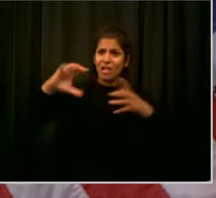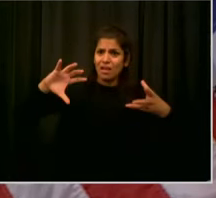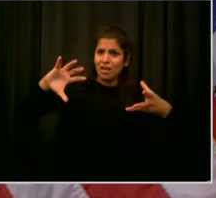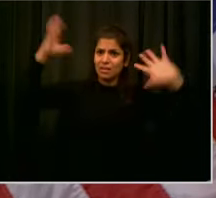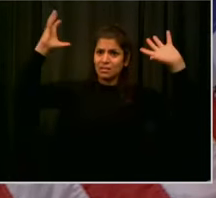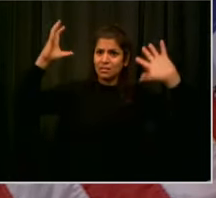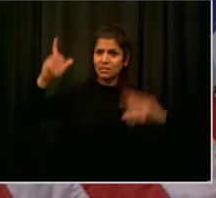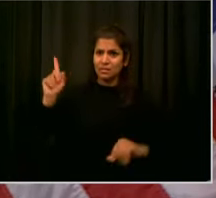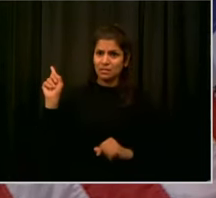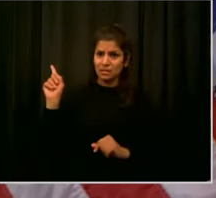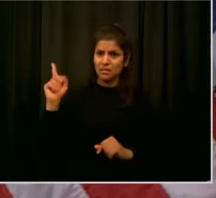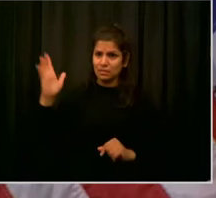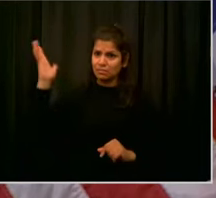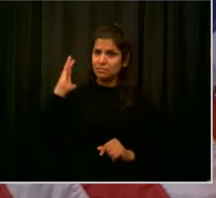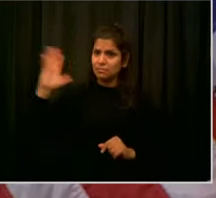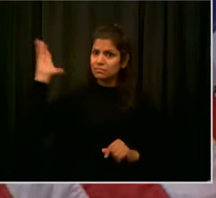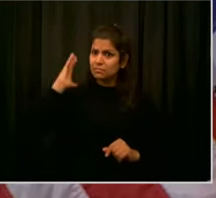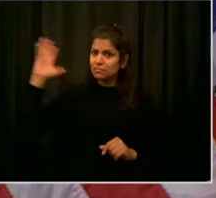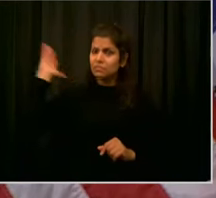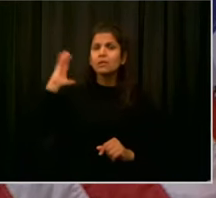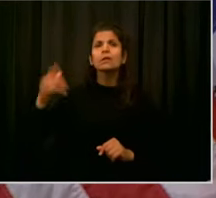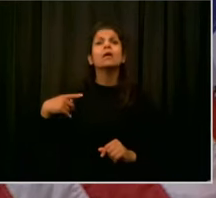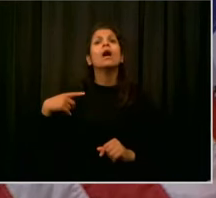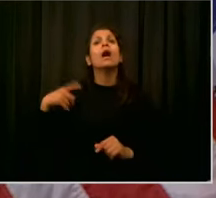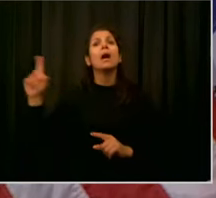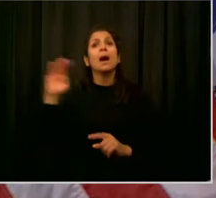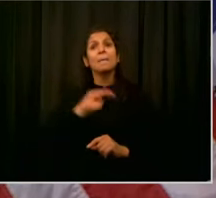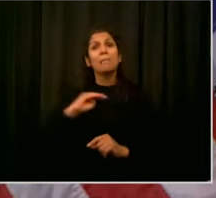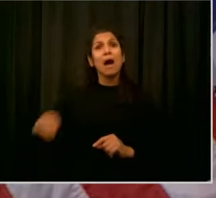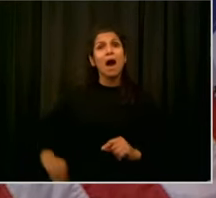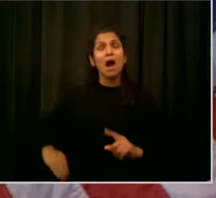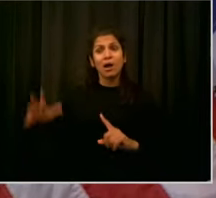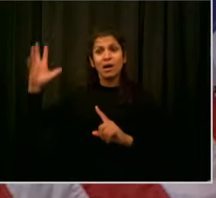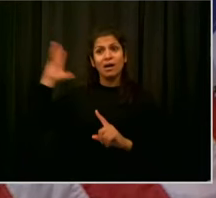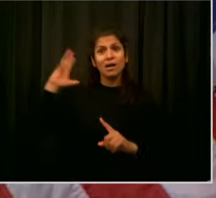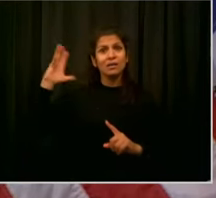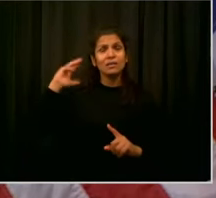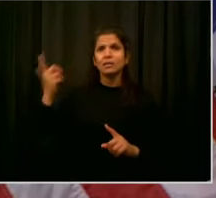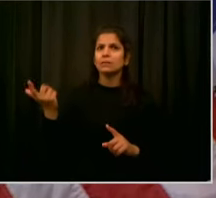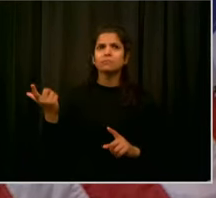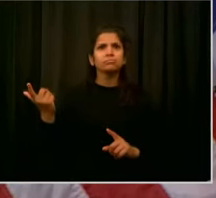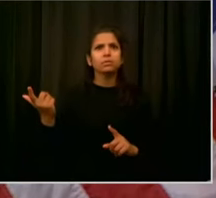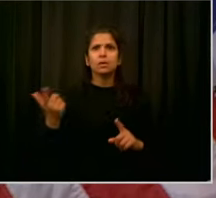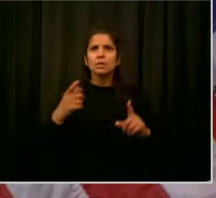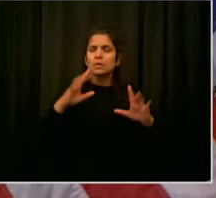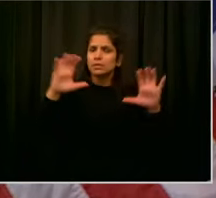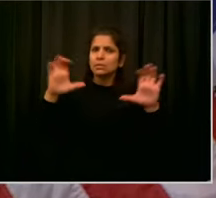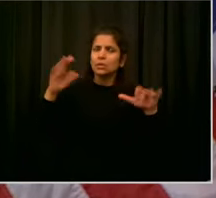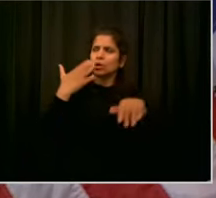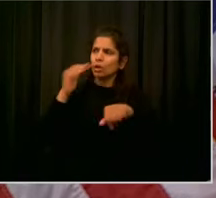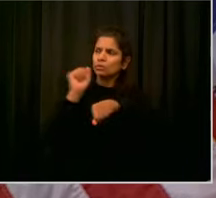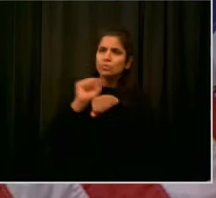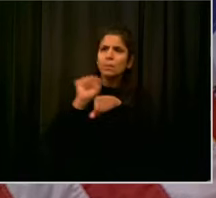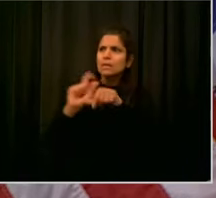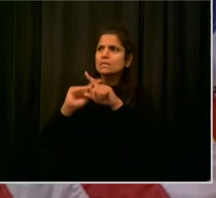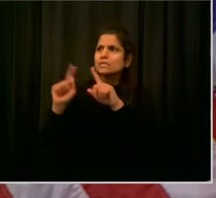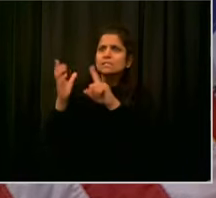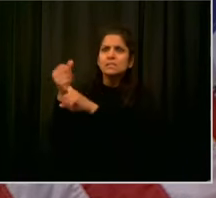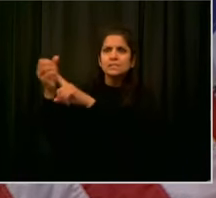we've got to do something different. They said, we need to both increase the number of police officers on the